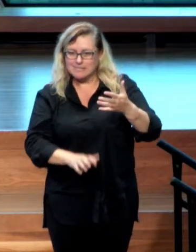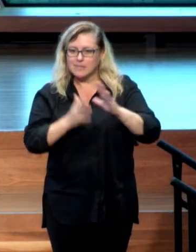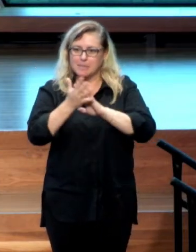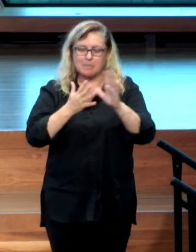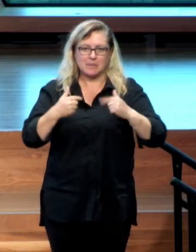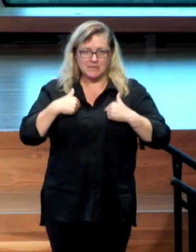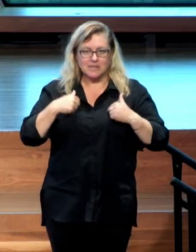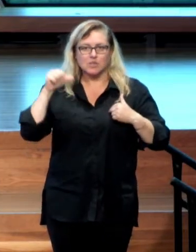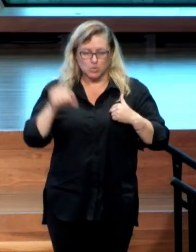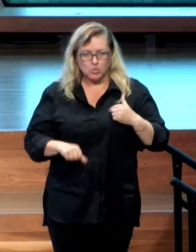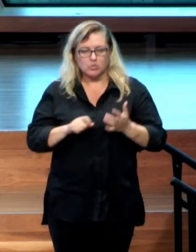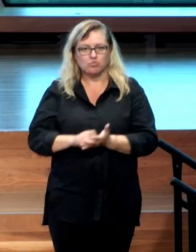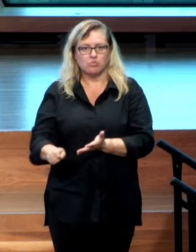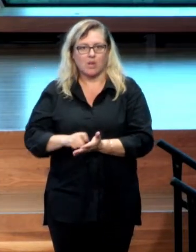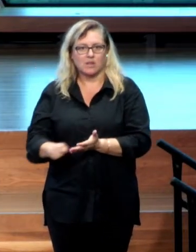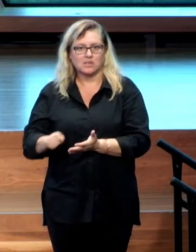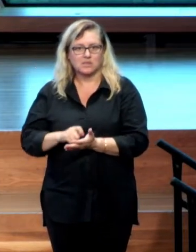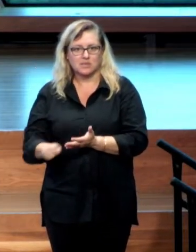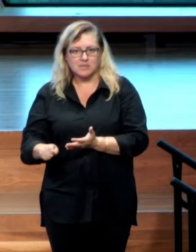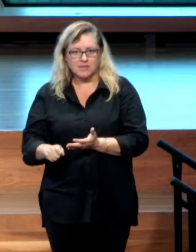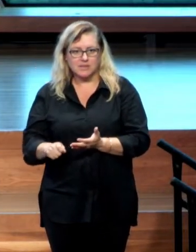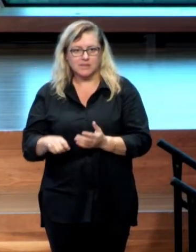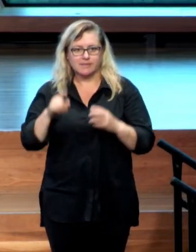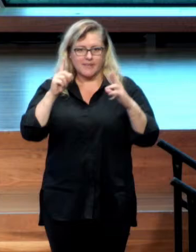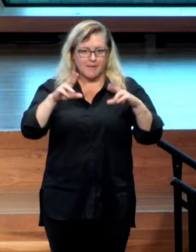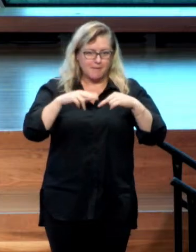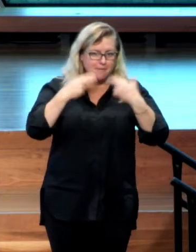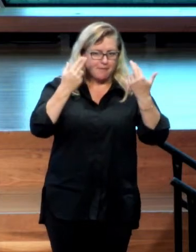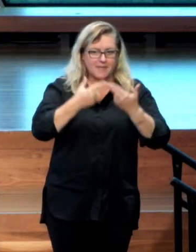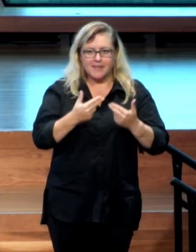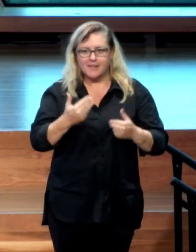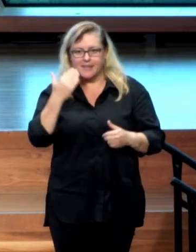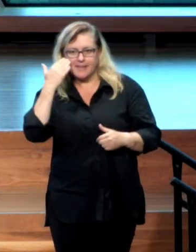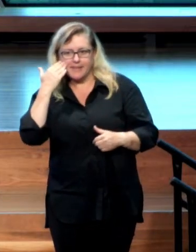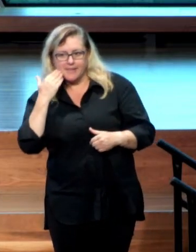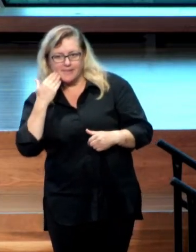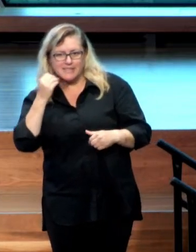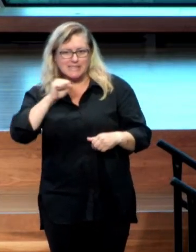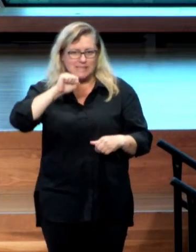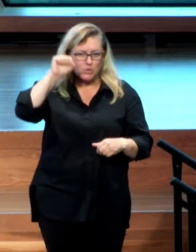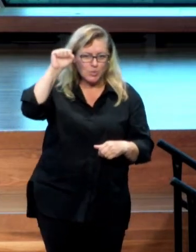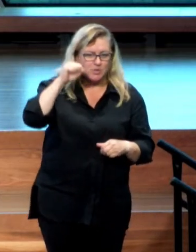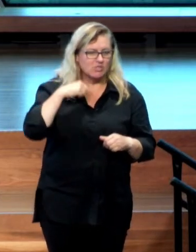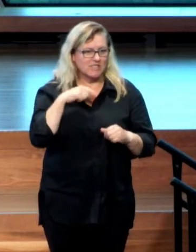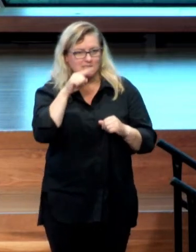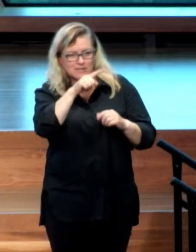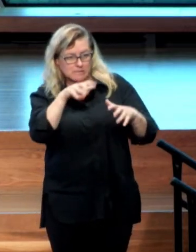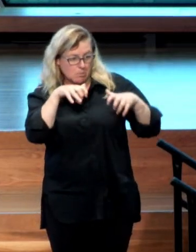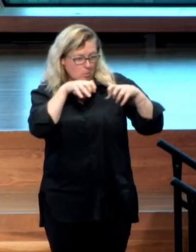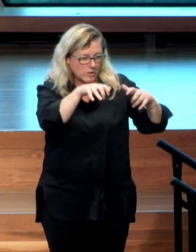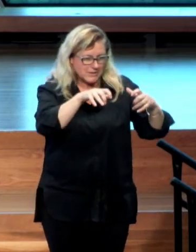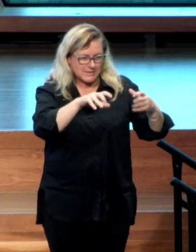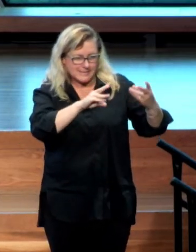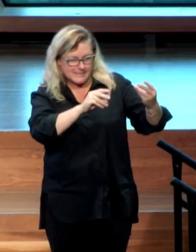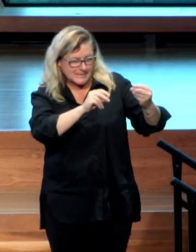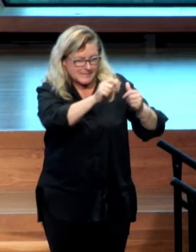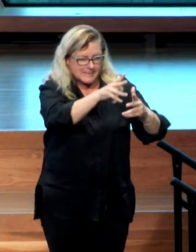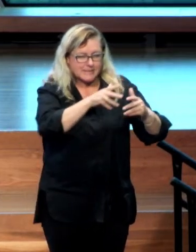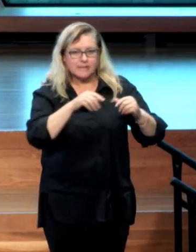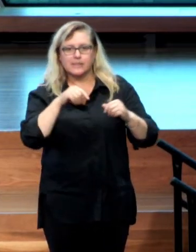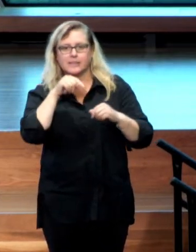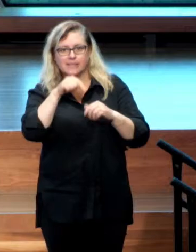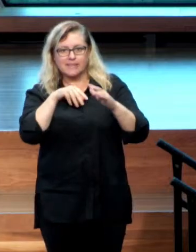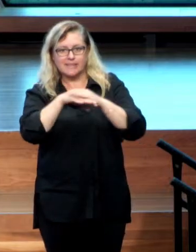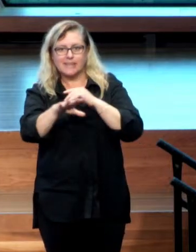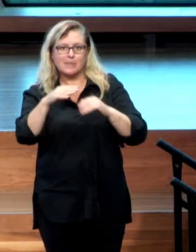it. This big, chaotic family of female superheroes fighting monsters in a future Melbourne. I had